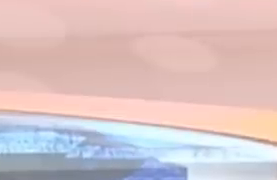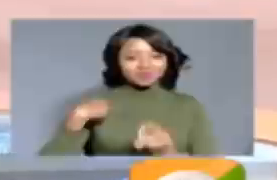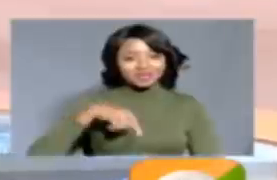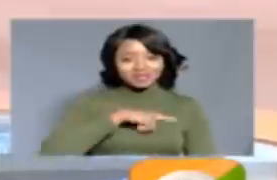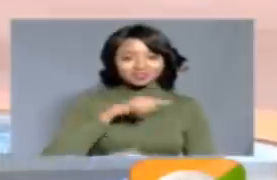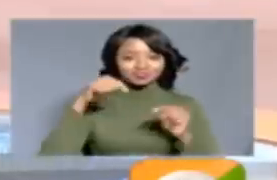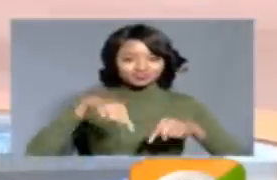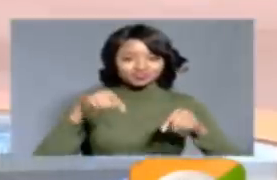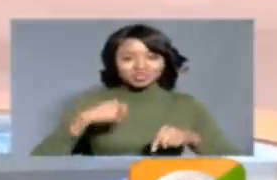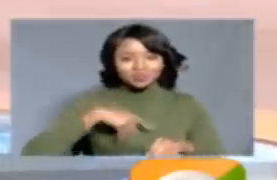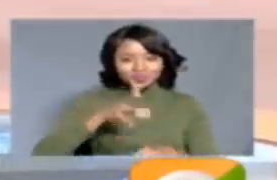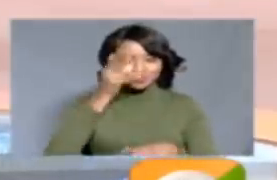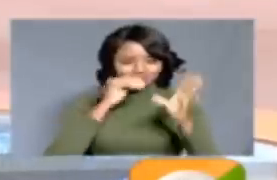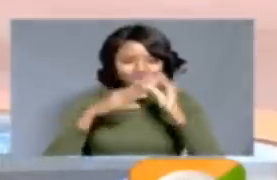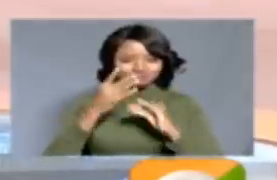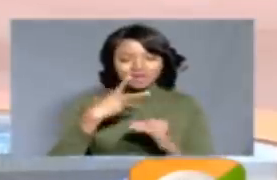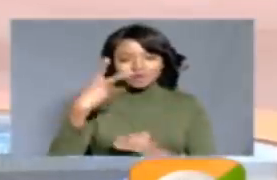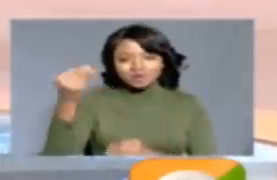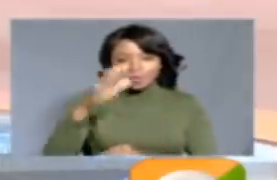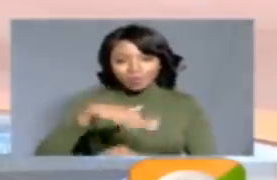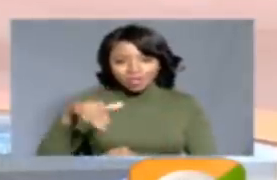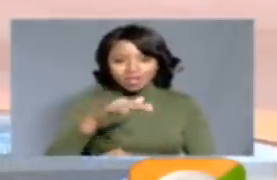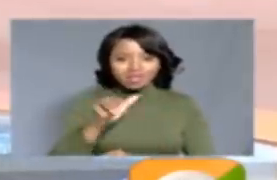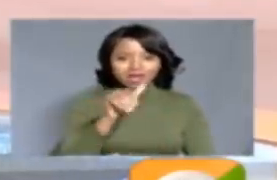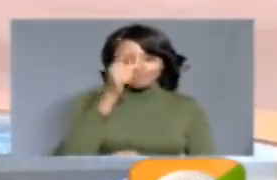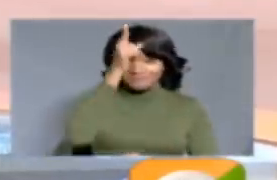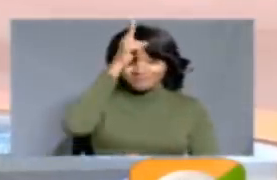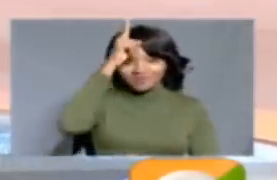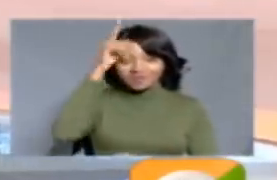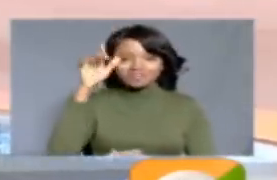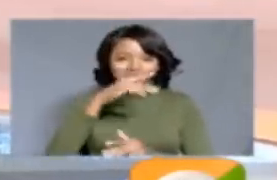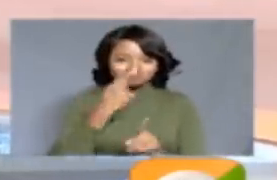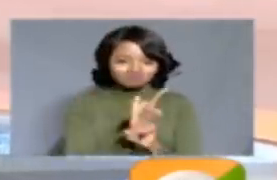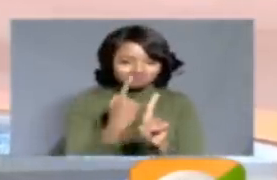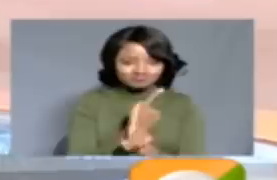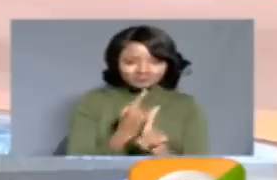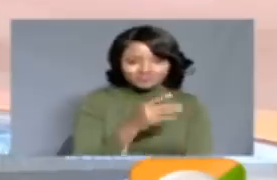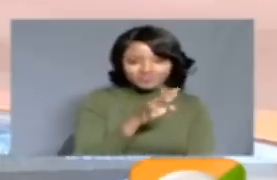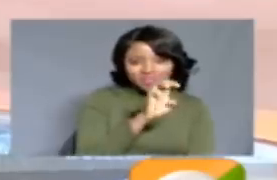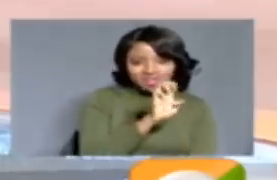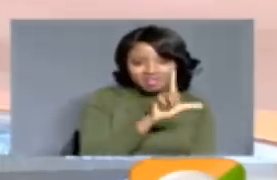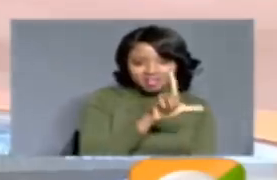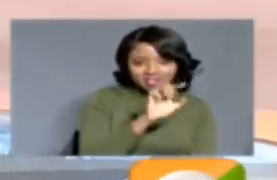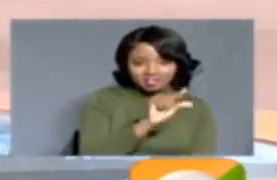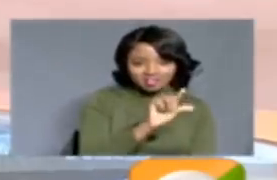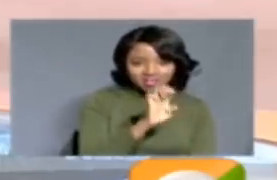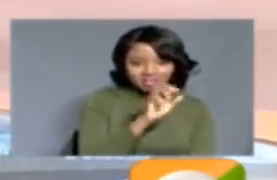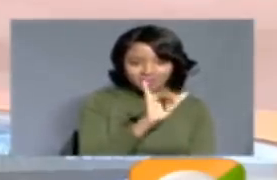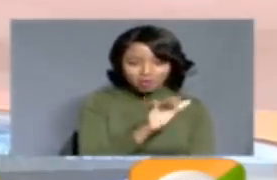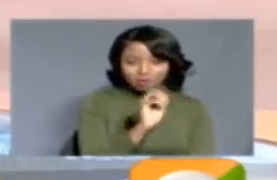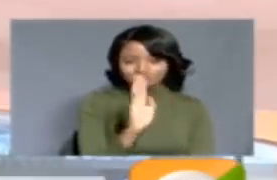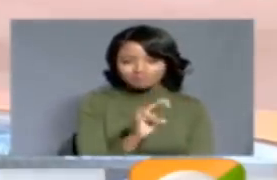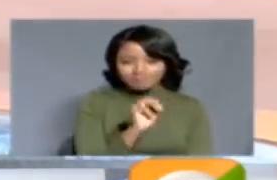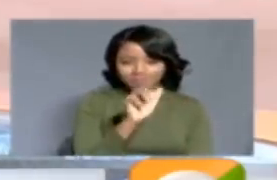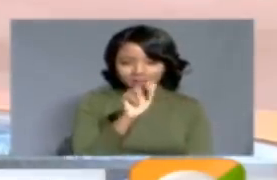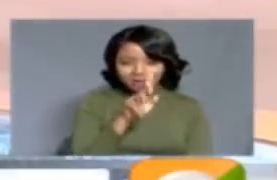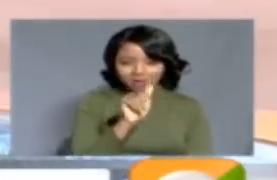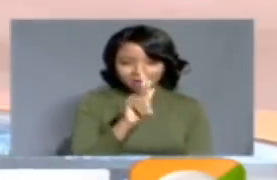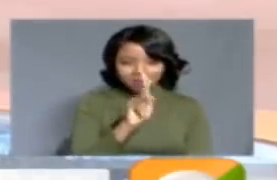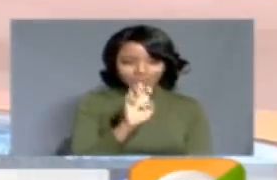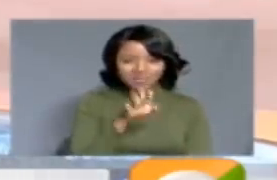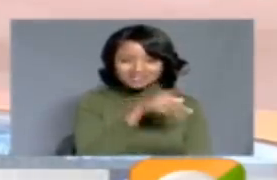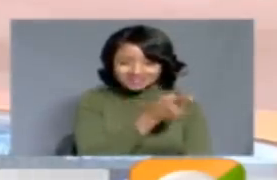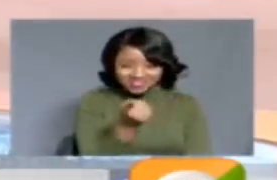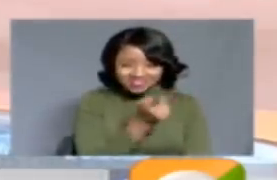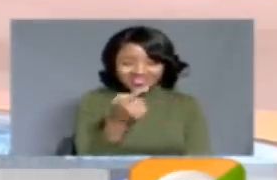Tonight, we take you to Kimwarer and Arror villages in Elgeyo Marakwet County, where 21 billion shillings is suspected to have gone